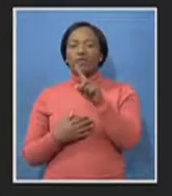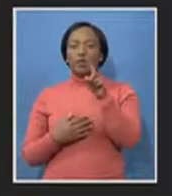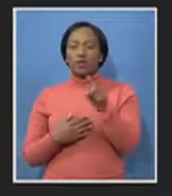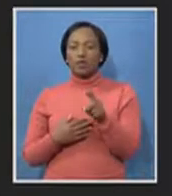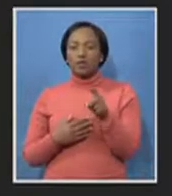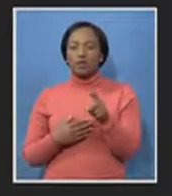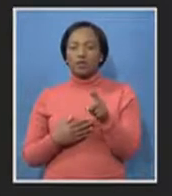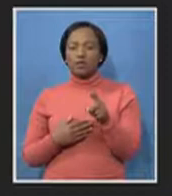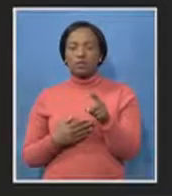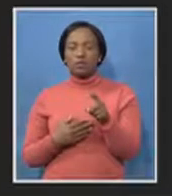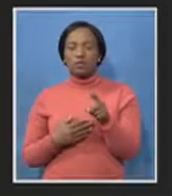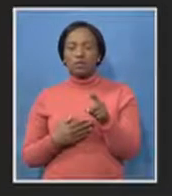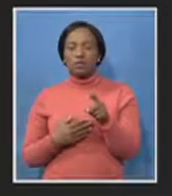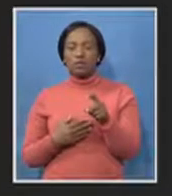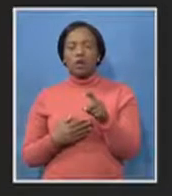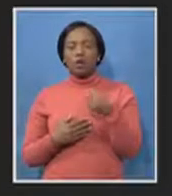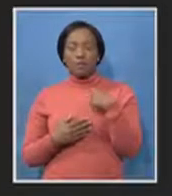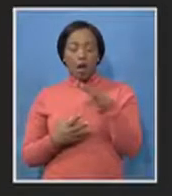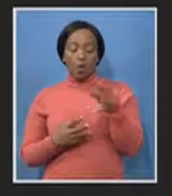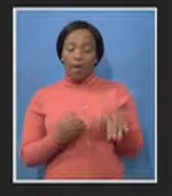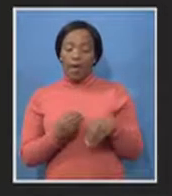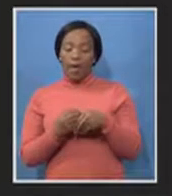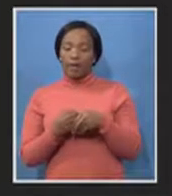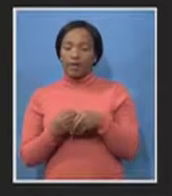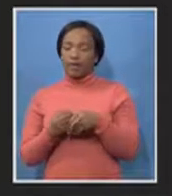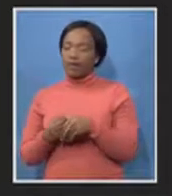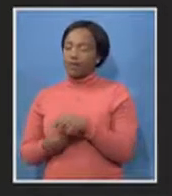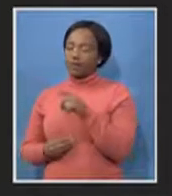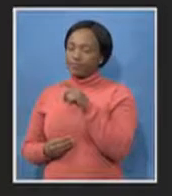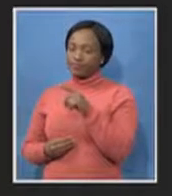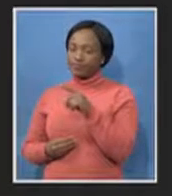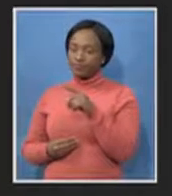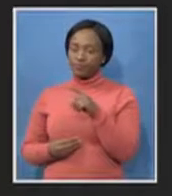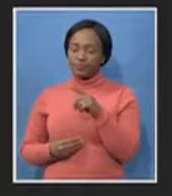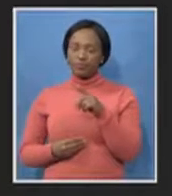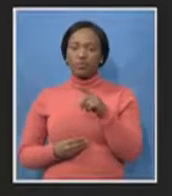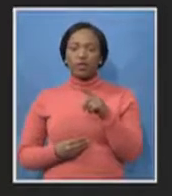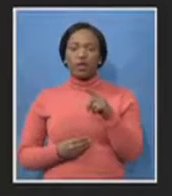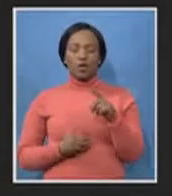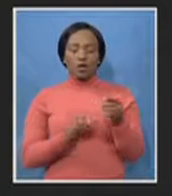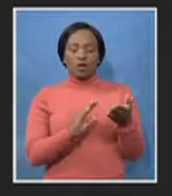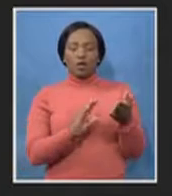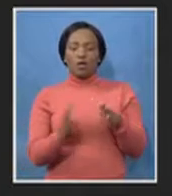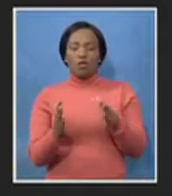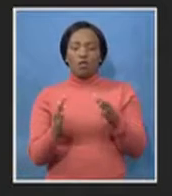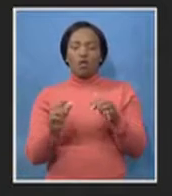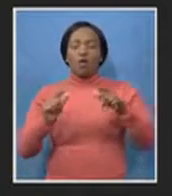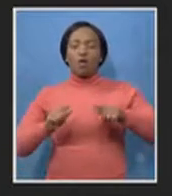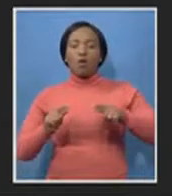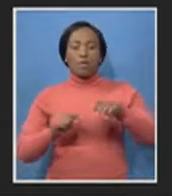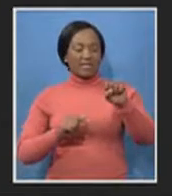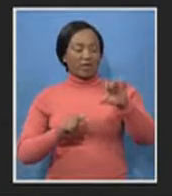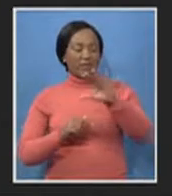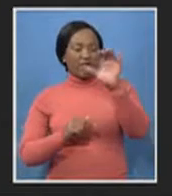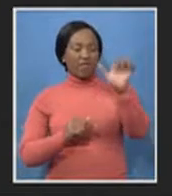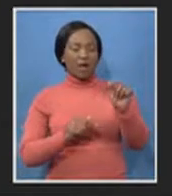that the low death rates is not only in South Africa. If you listen to the numbers I presented